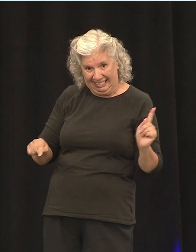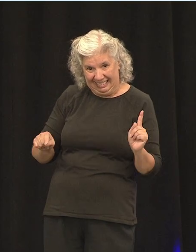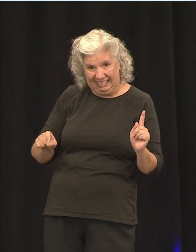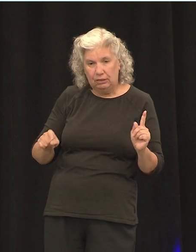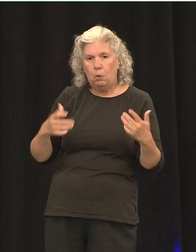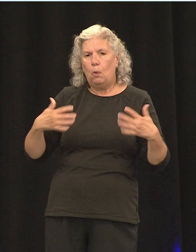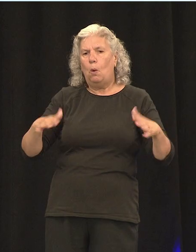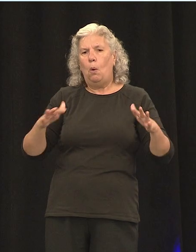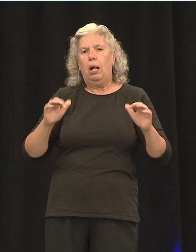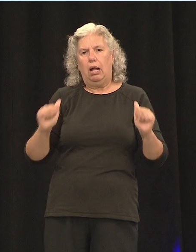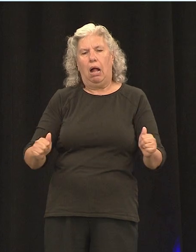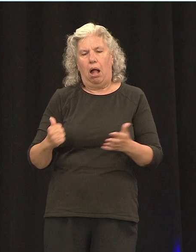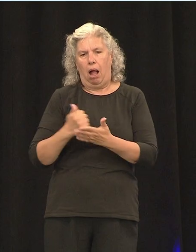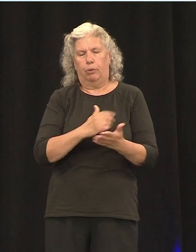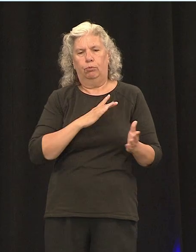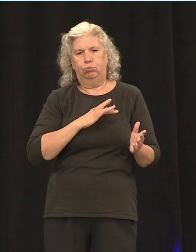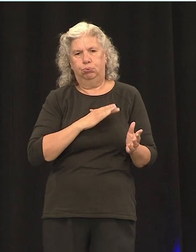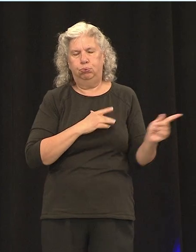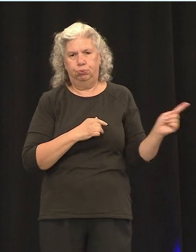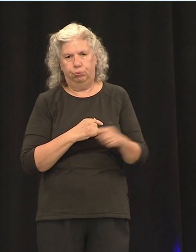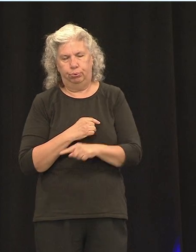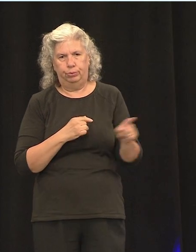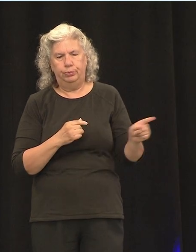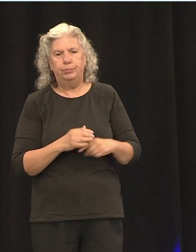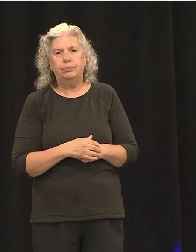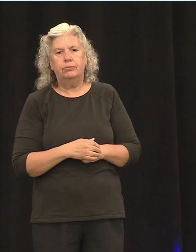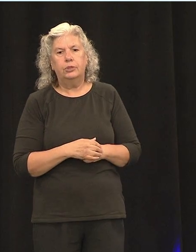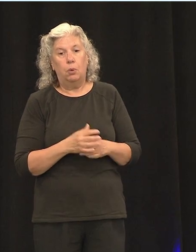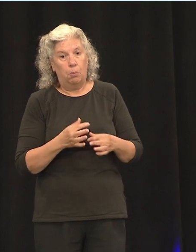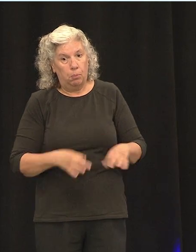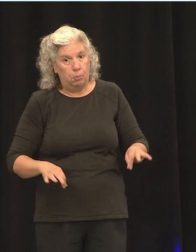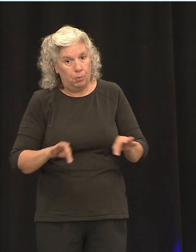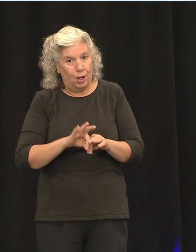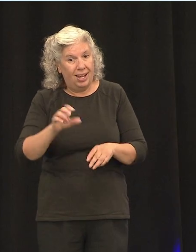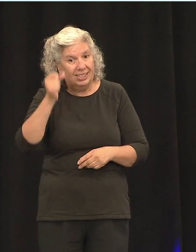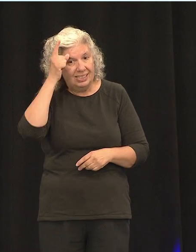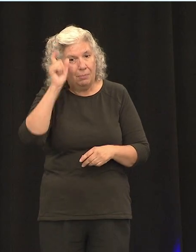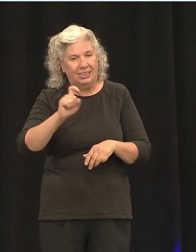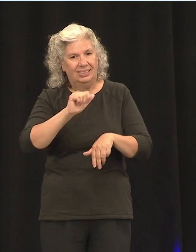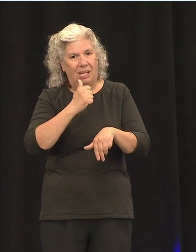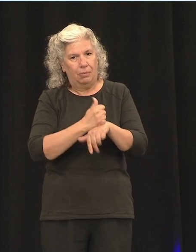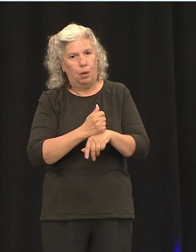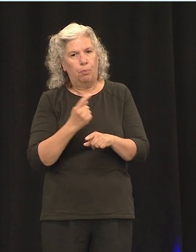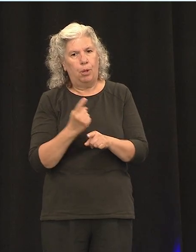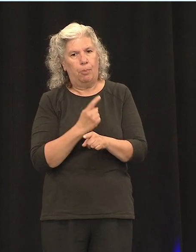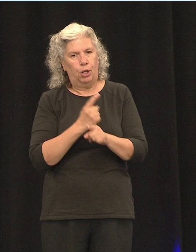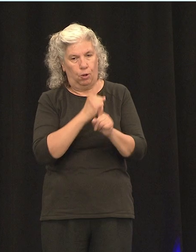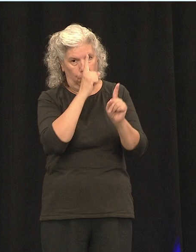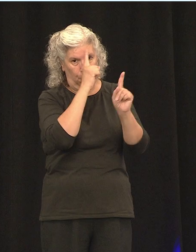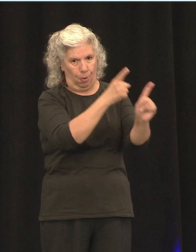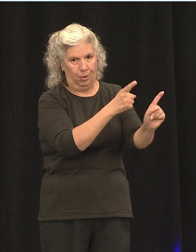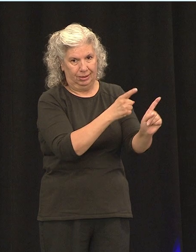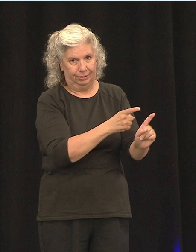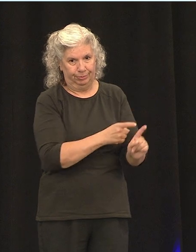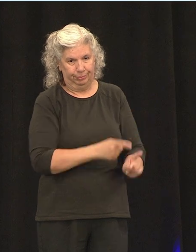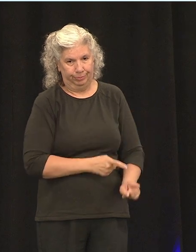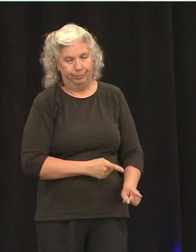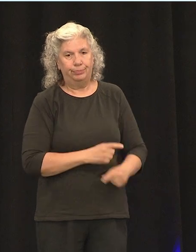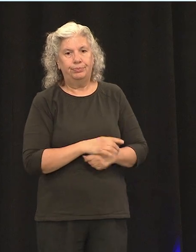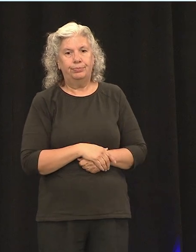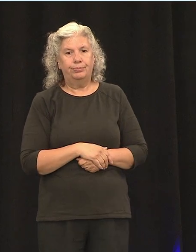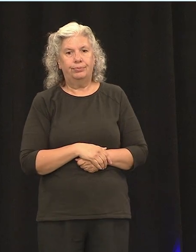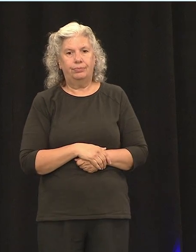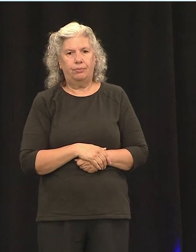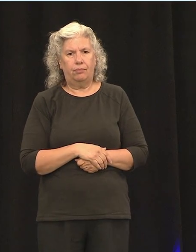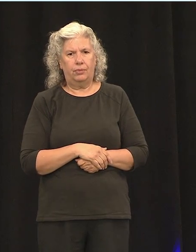And it's important to understand that we need to have appropriate goals. I have one comment that I heard from a